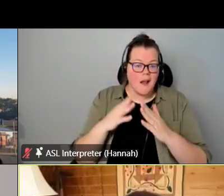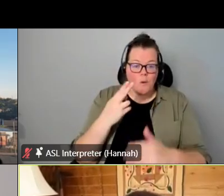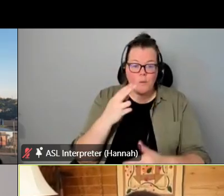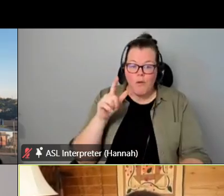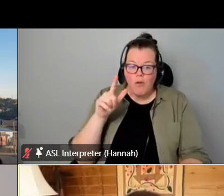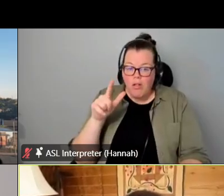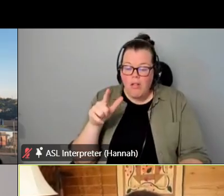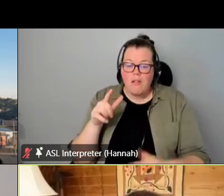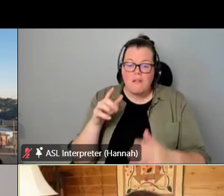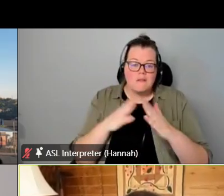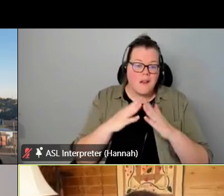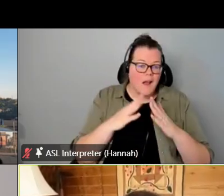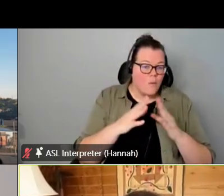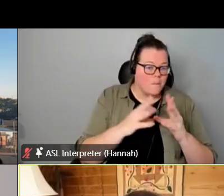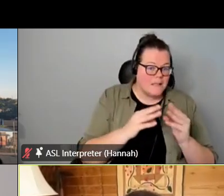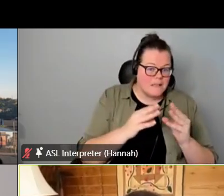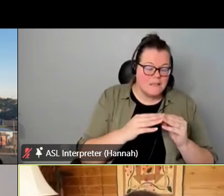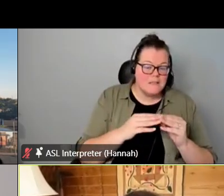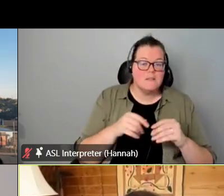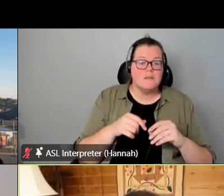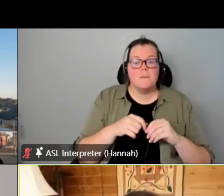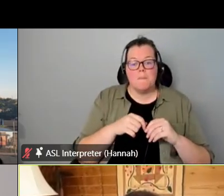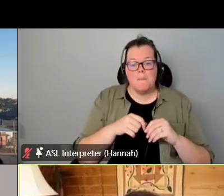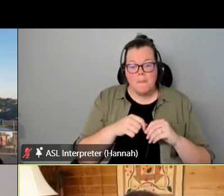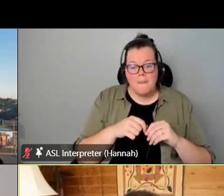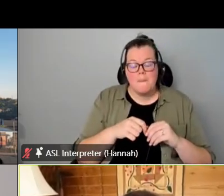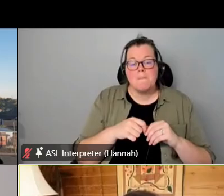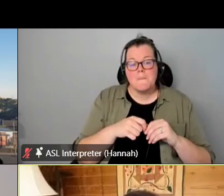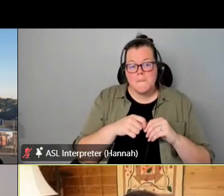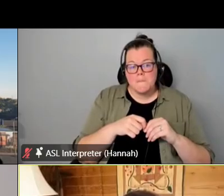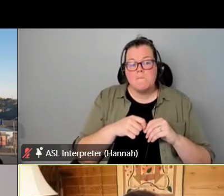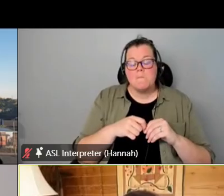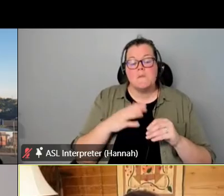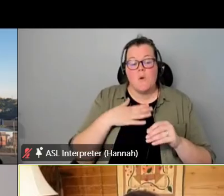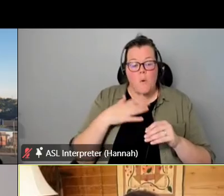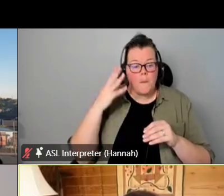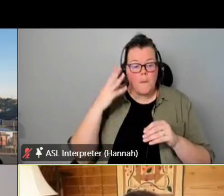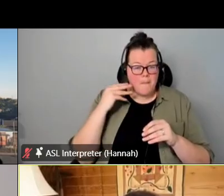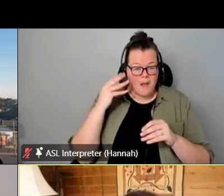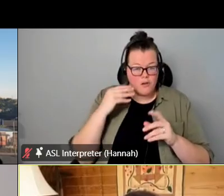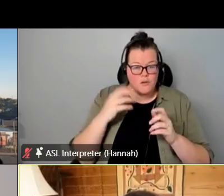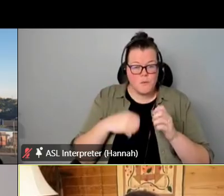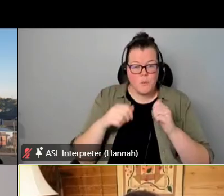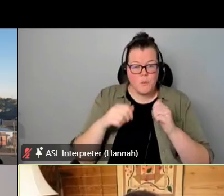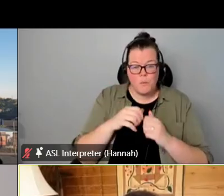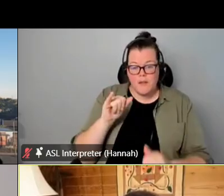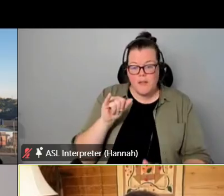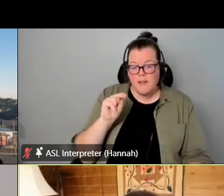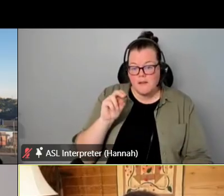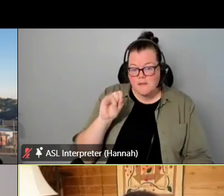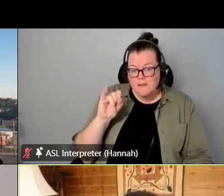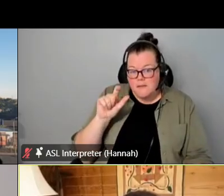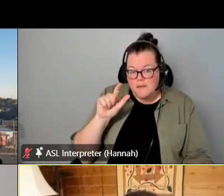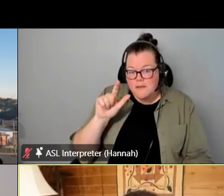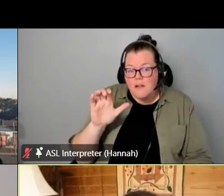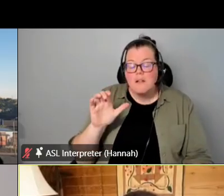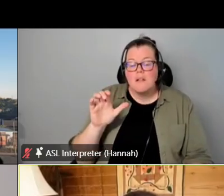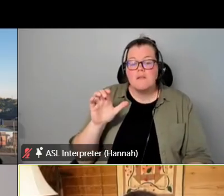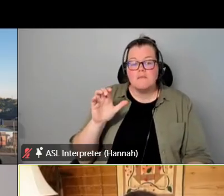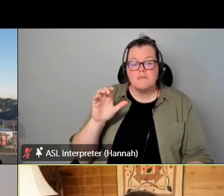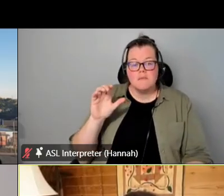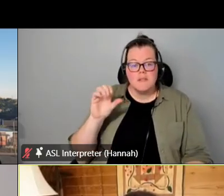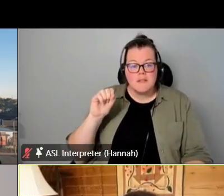covered. And so my experience within Silk and Spill is that we do a good